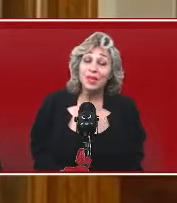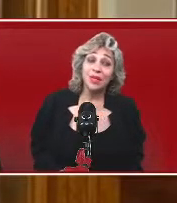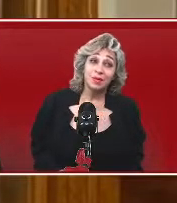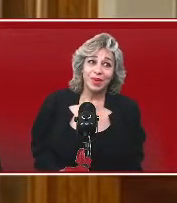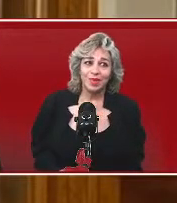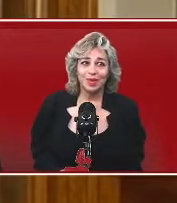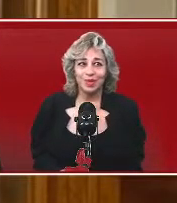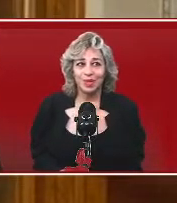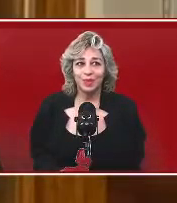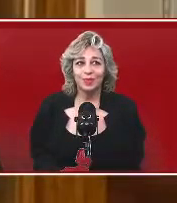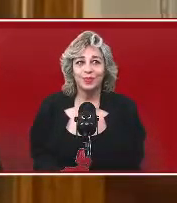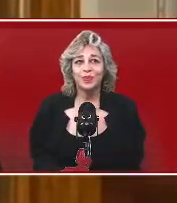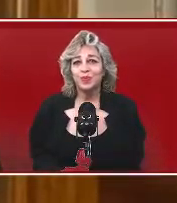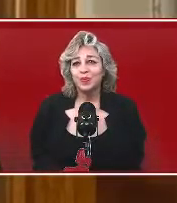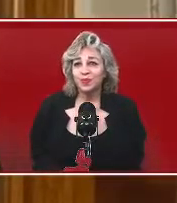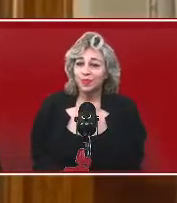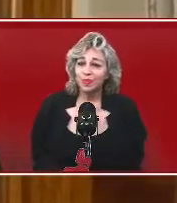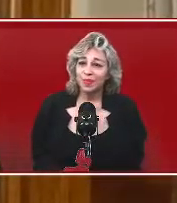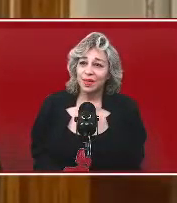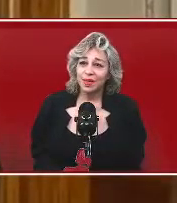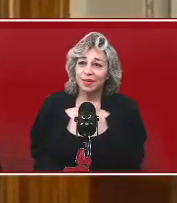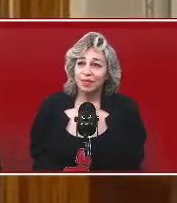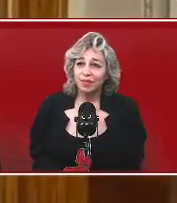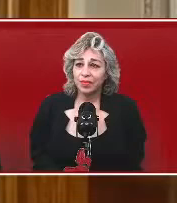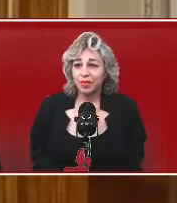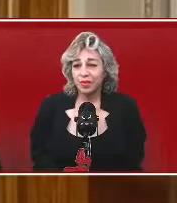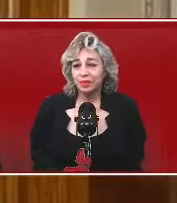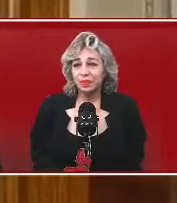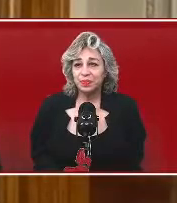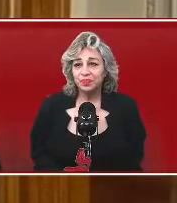46,000 million pesos. De mayo